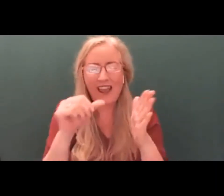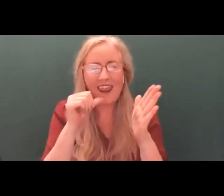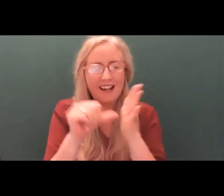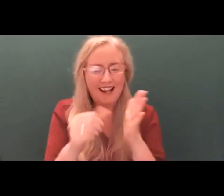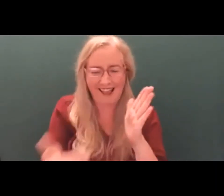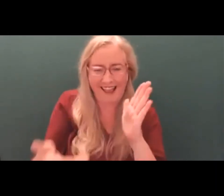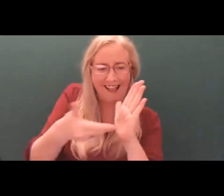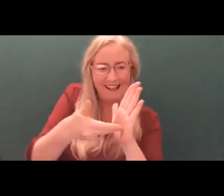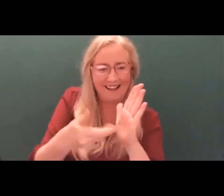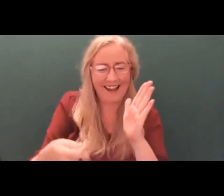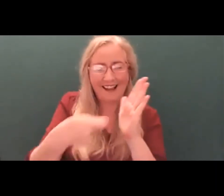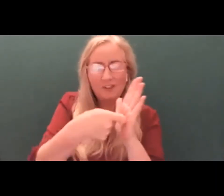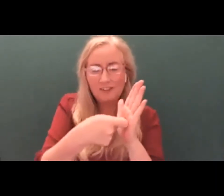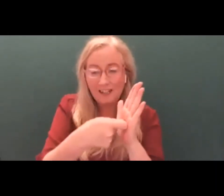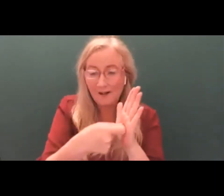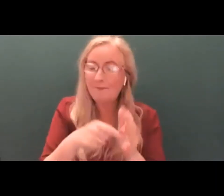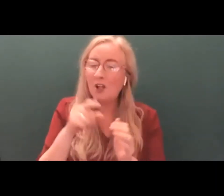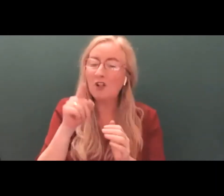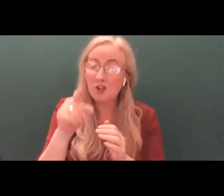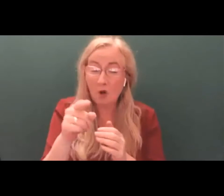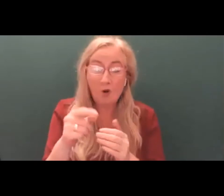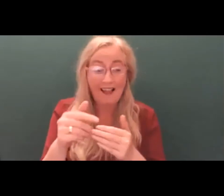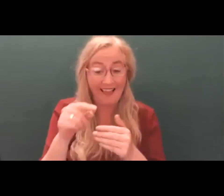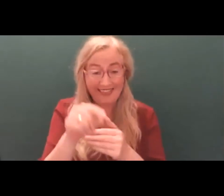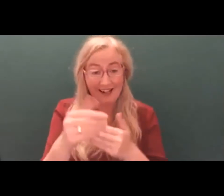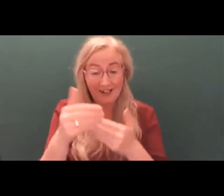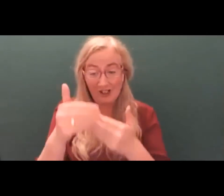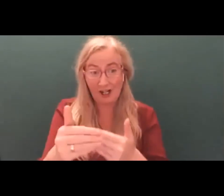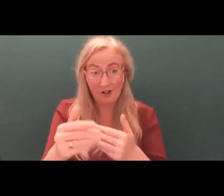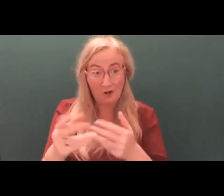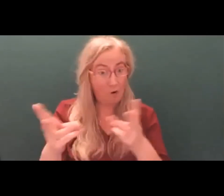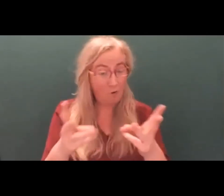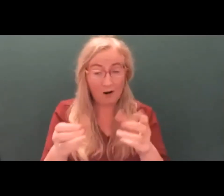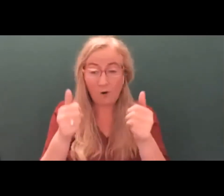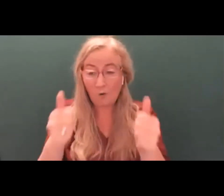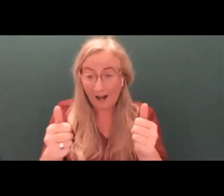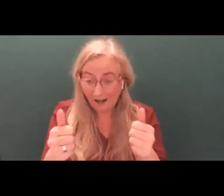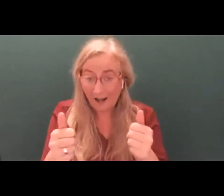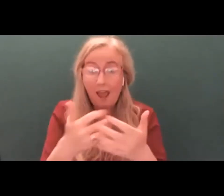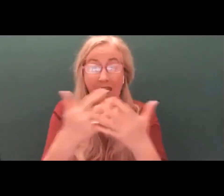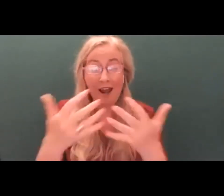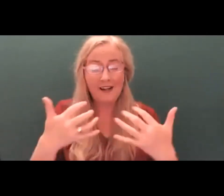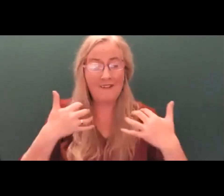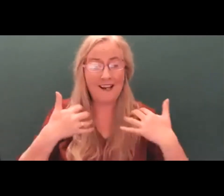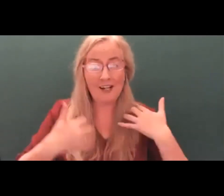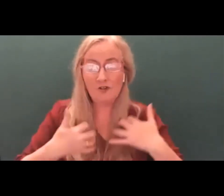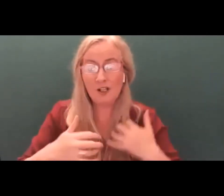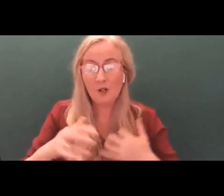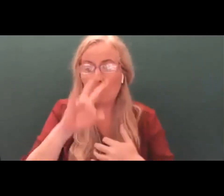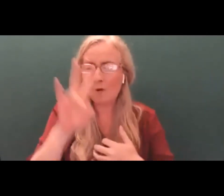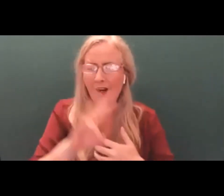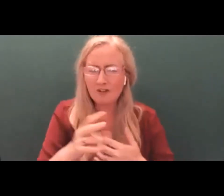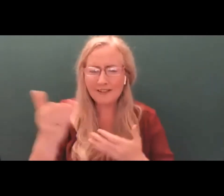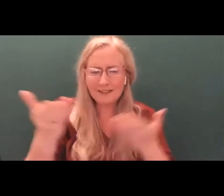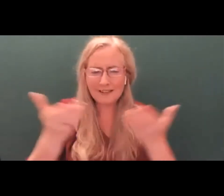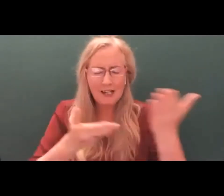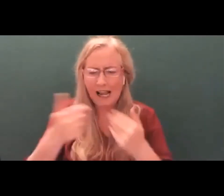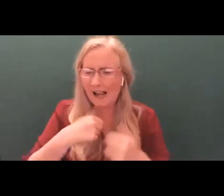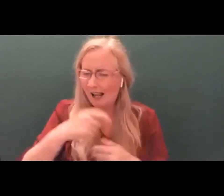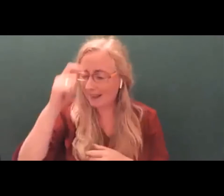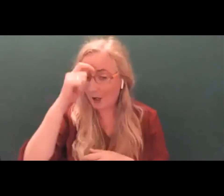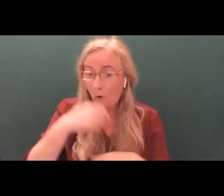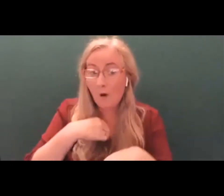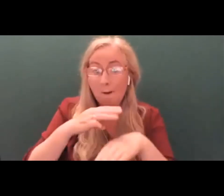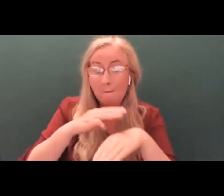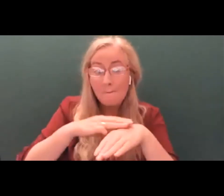extra. The whole session worked really well, and it generated some very interesting questions. I think we got more and